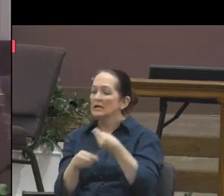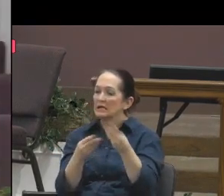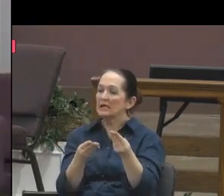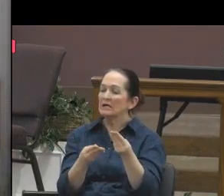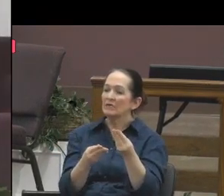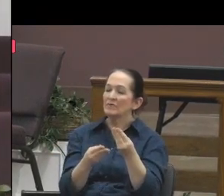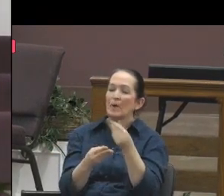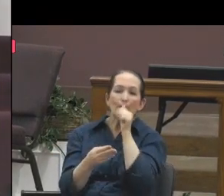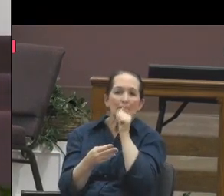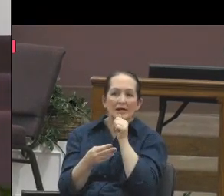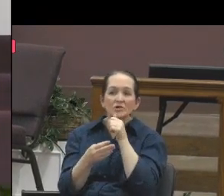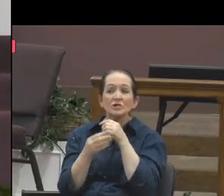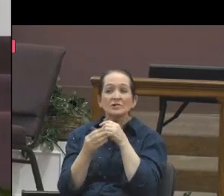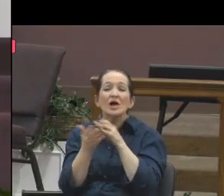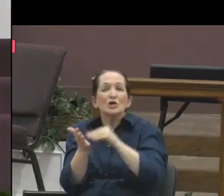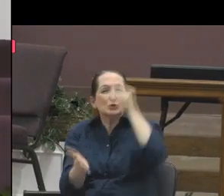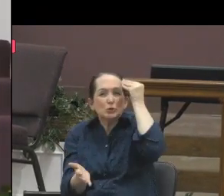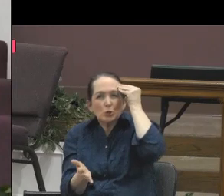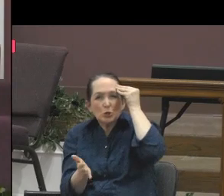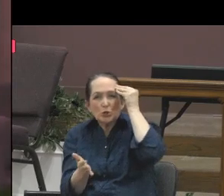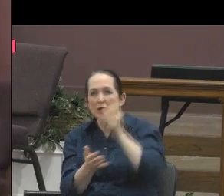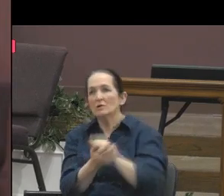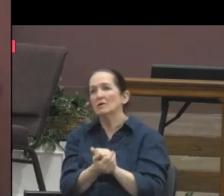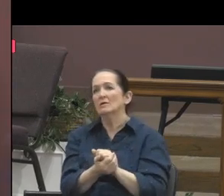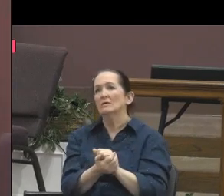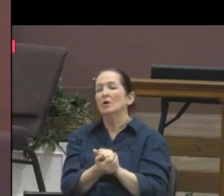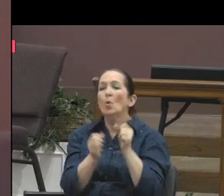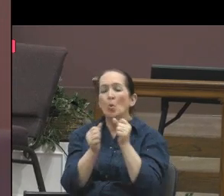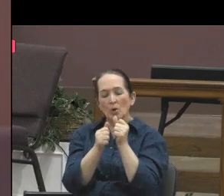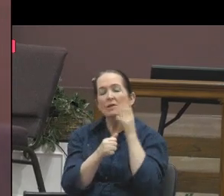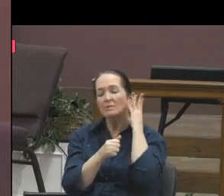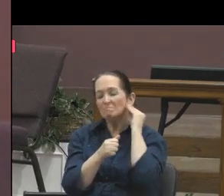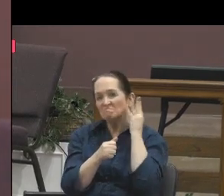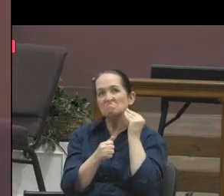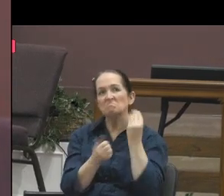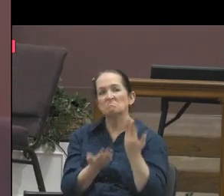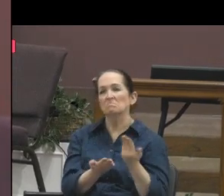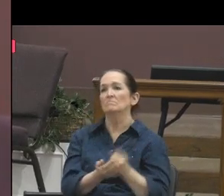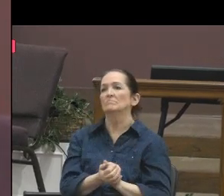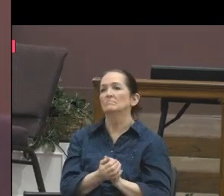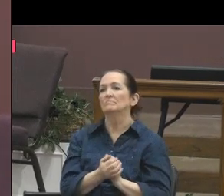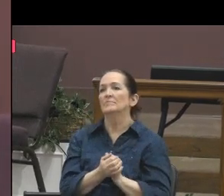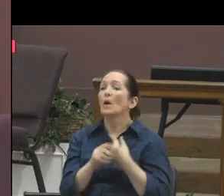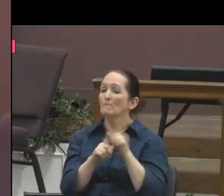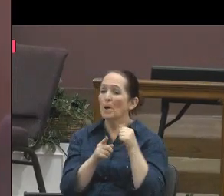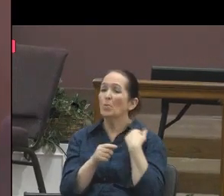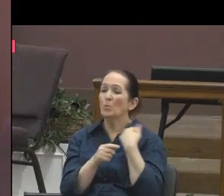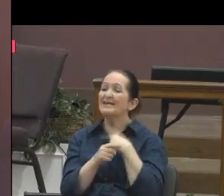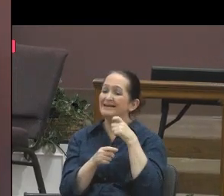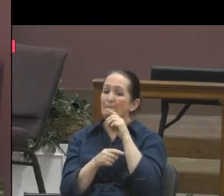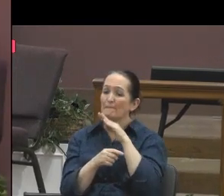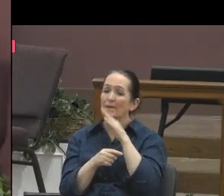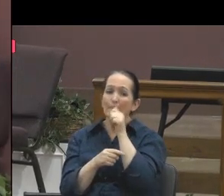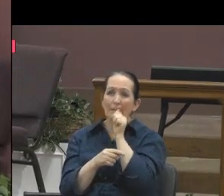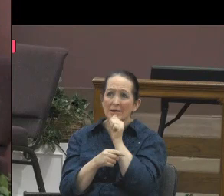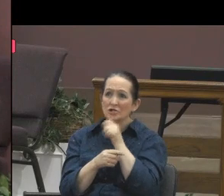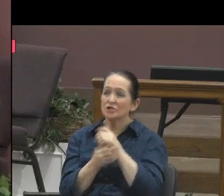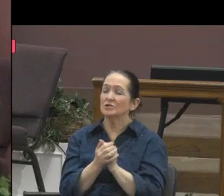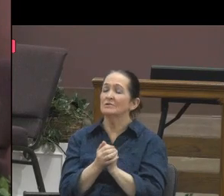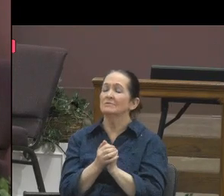patience. Patience is learned by experience. But we need to be patient.